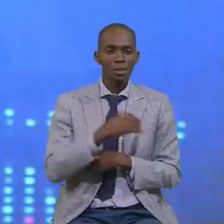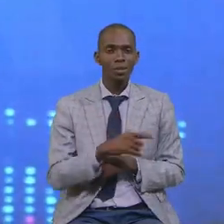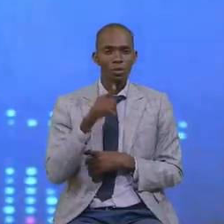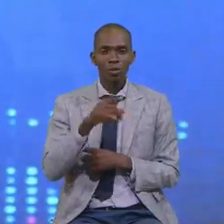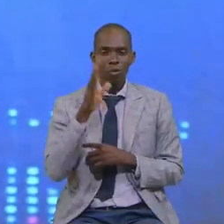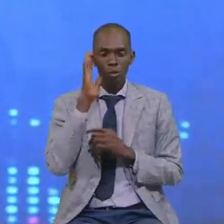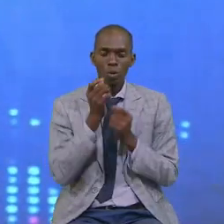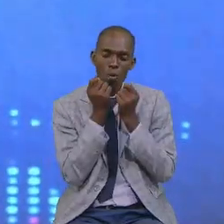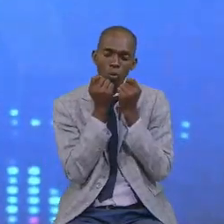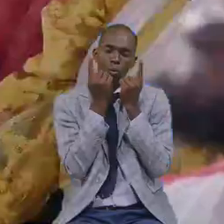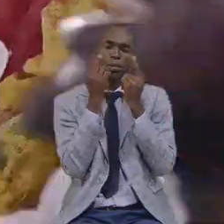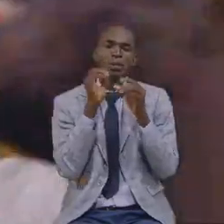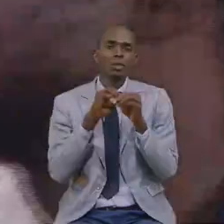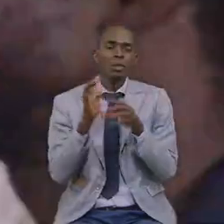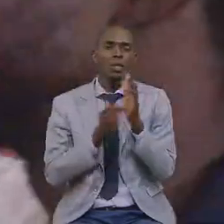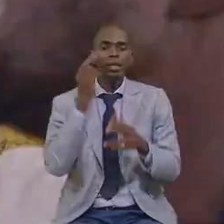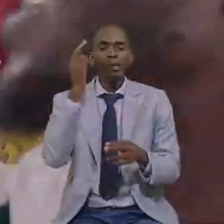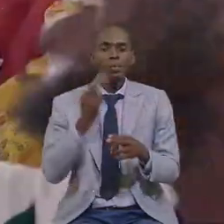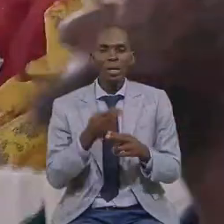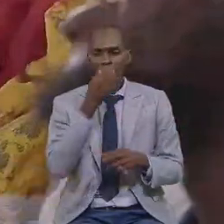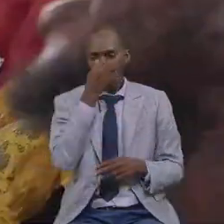up in Jesus' name.